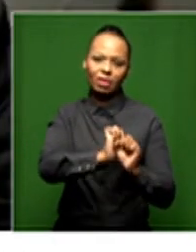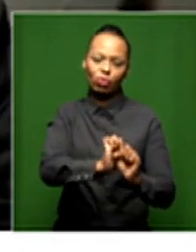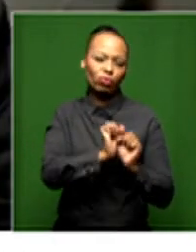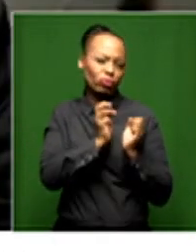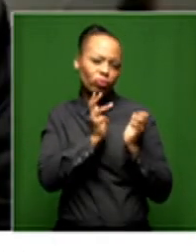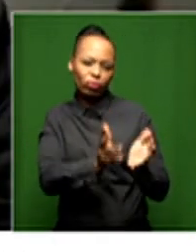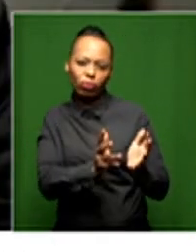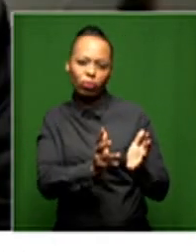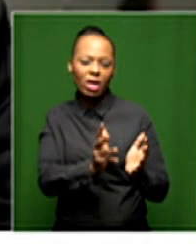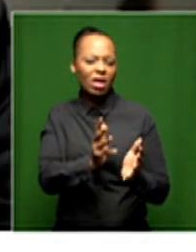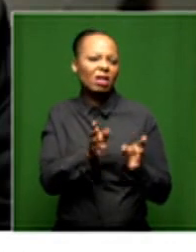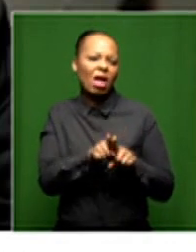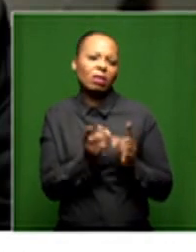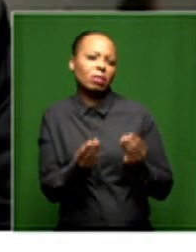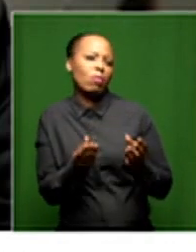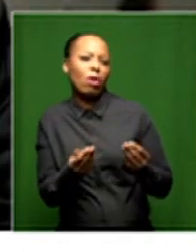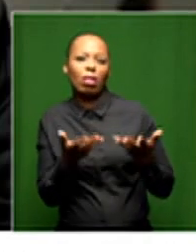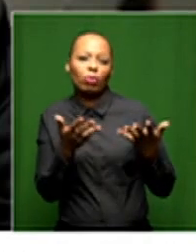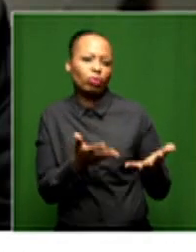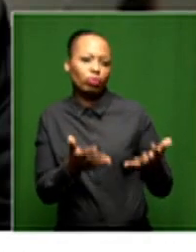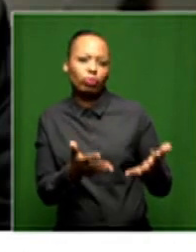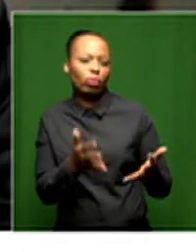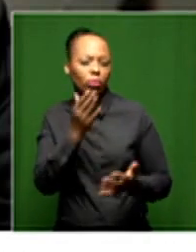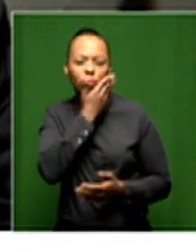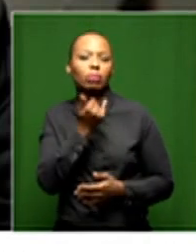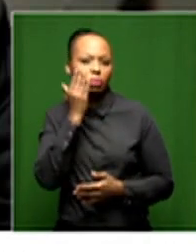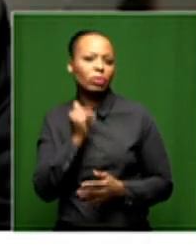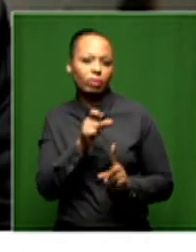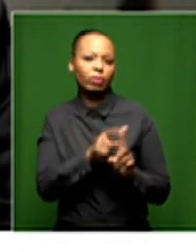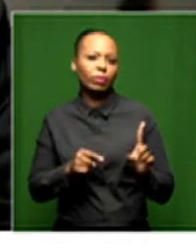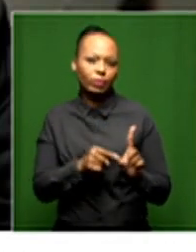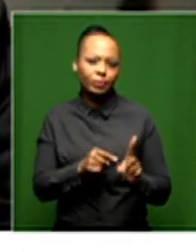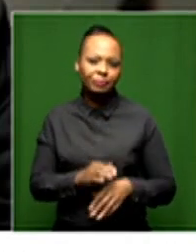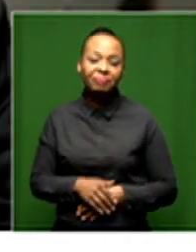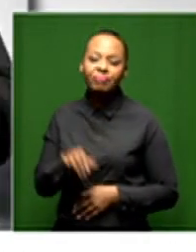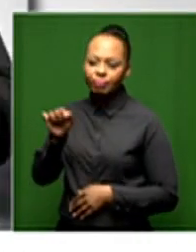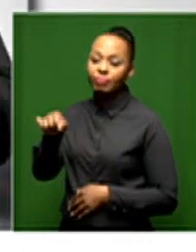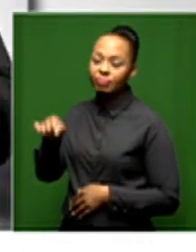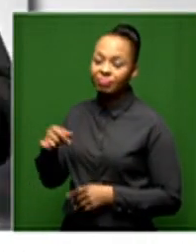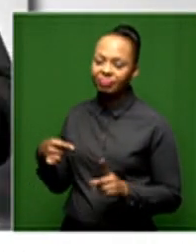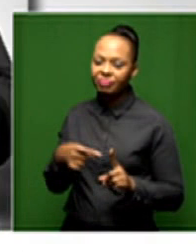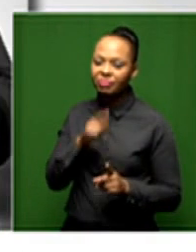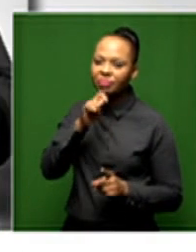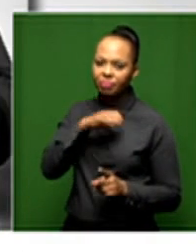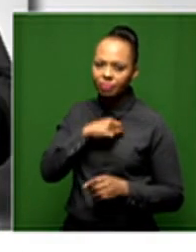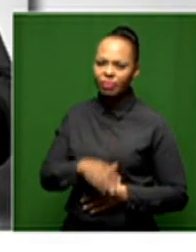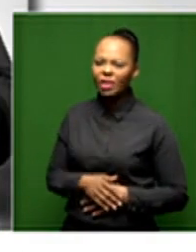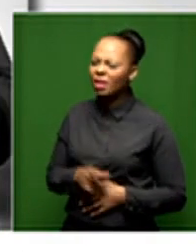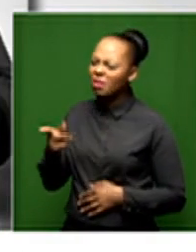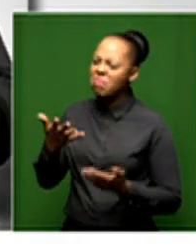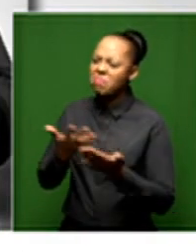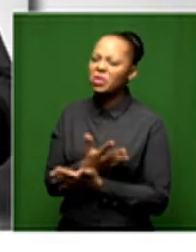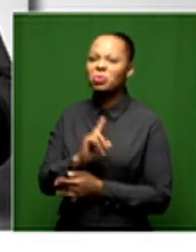he was really just a simple guy. He certainly was. And what are you going to miss most about him?